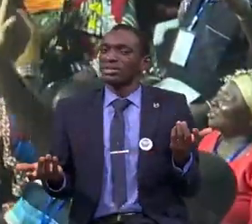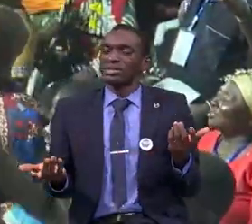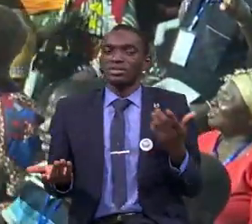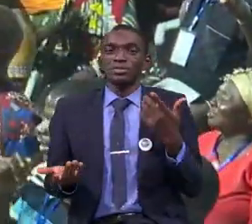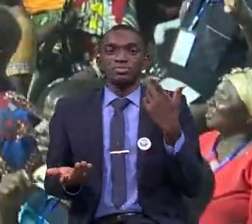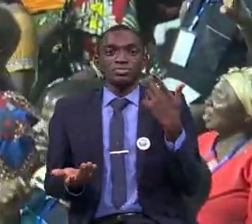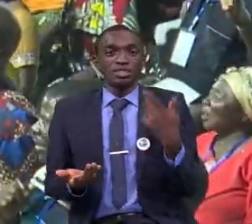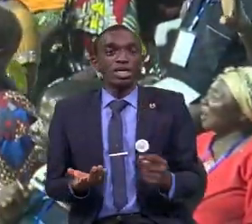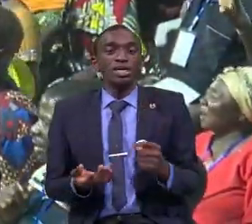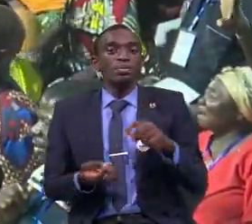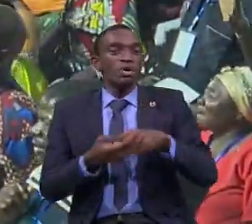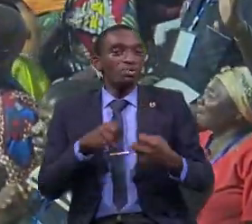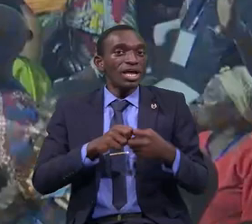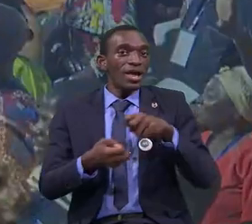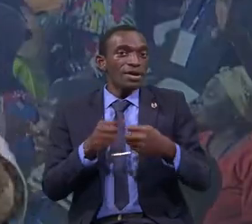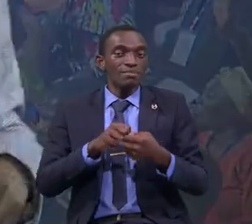that used to